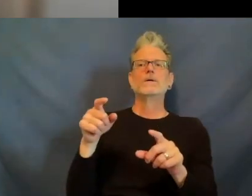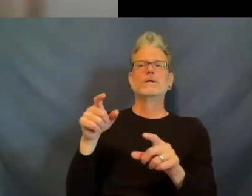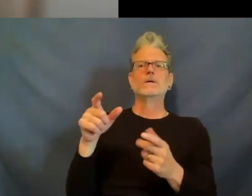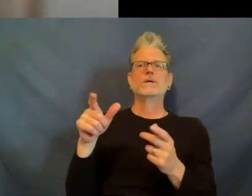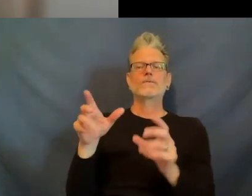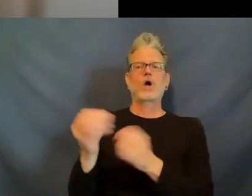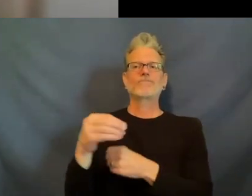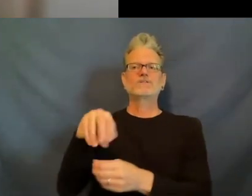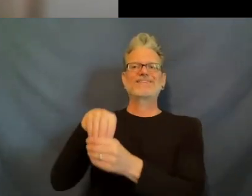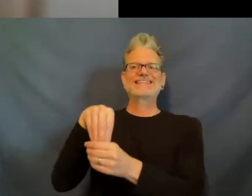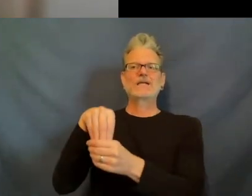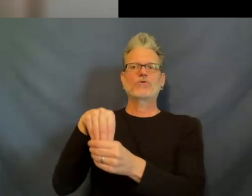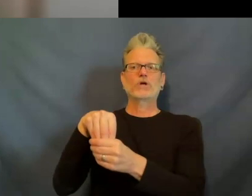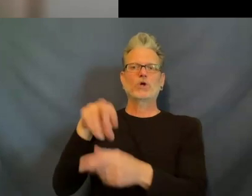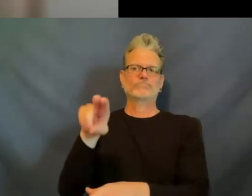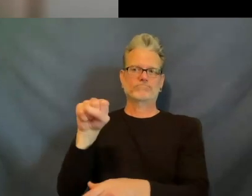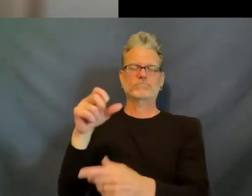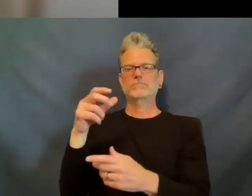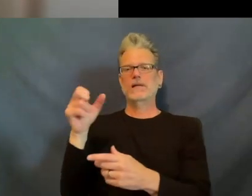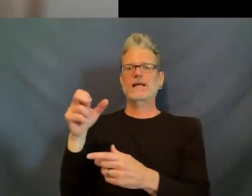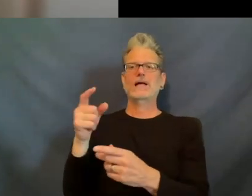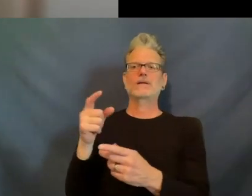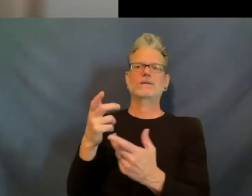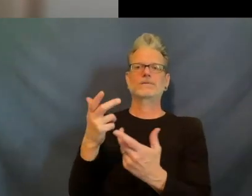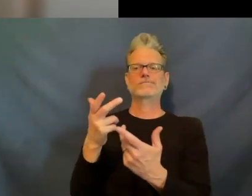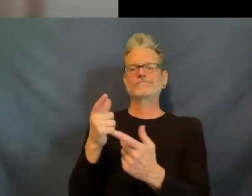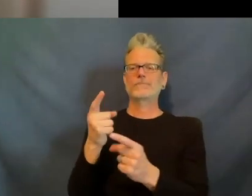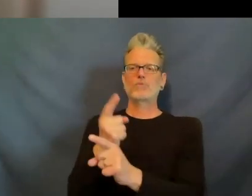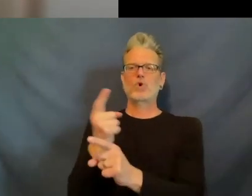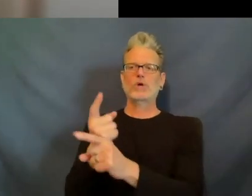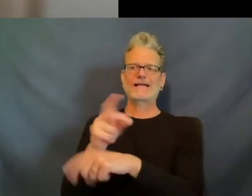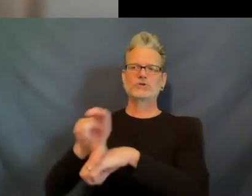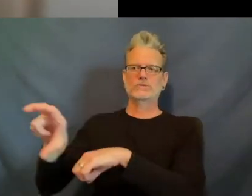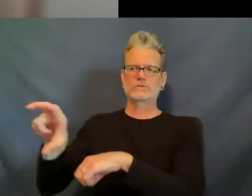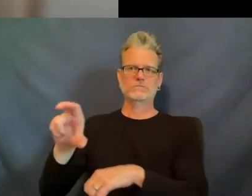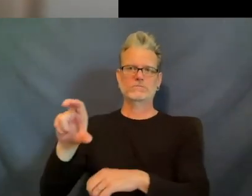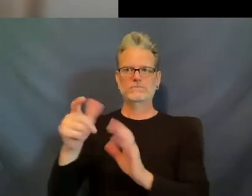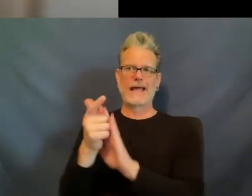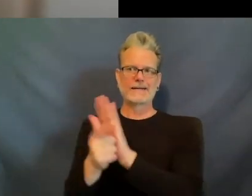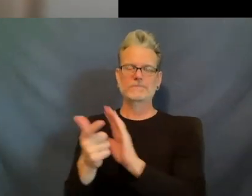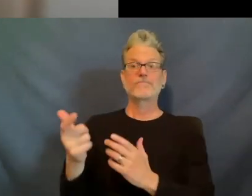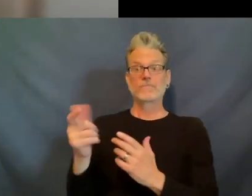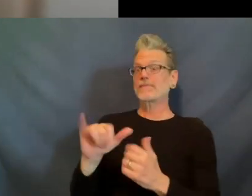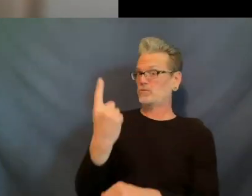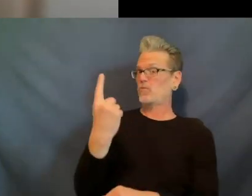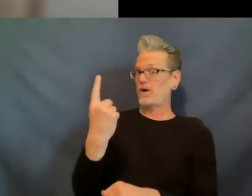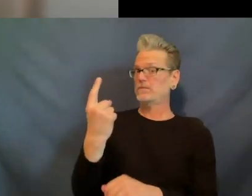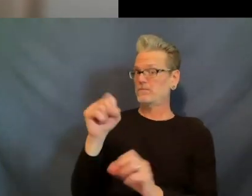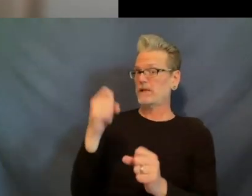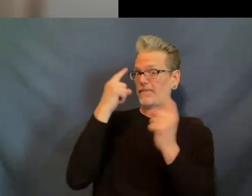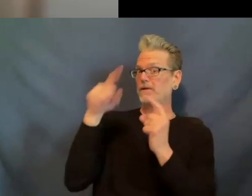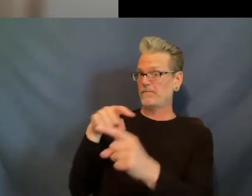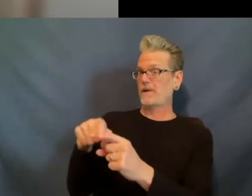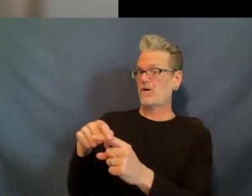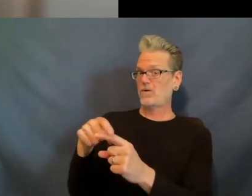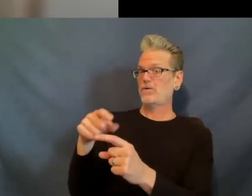Related Appropriations Act. So that's one authority that could be considered and would want to be looked